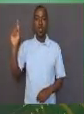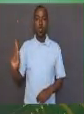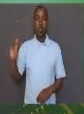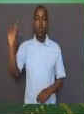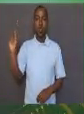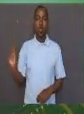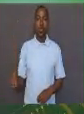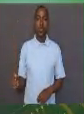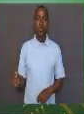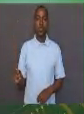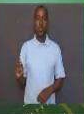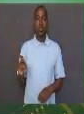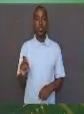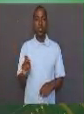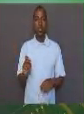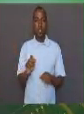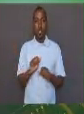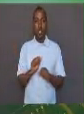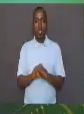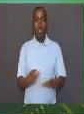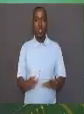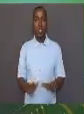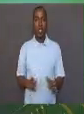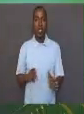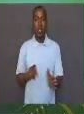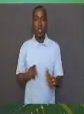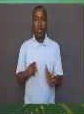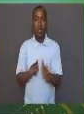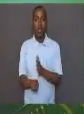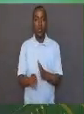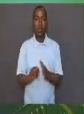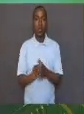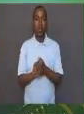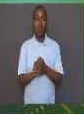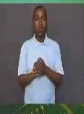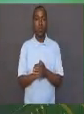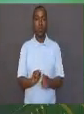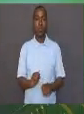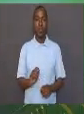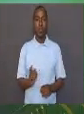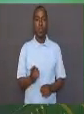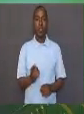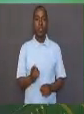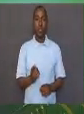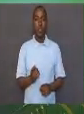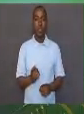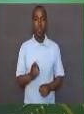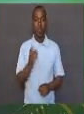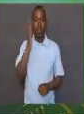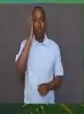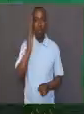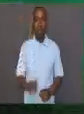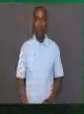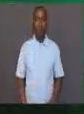were dried, crushed, and diluted in water, they would kill